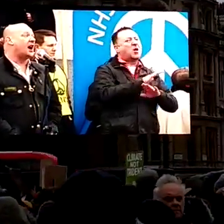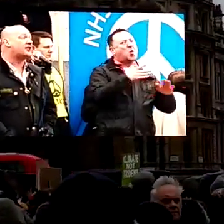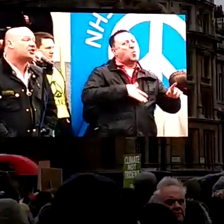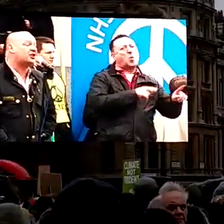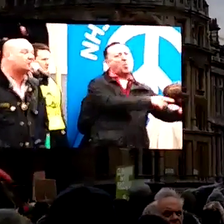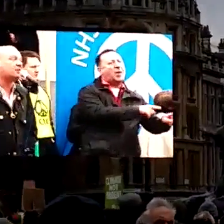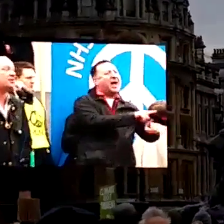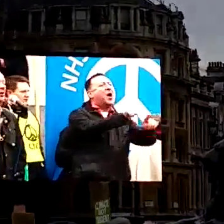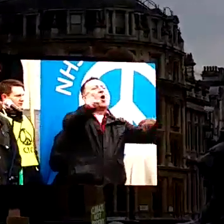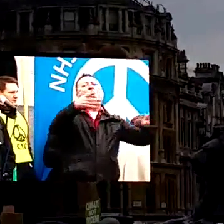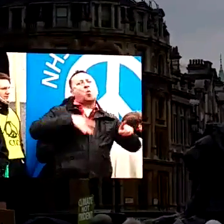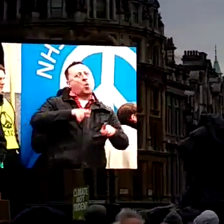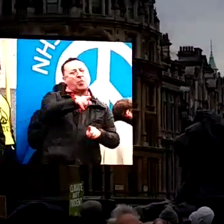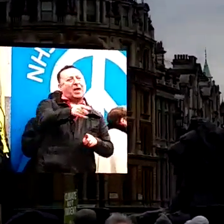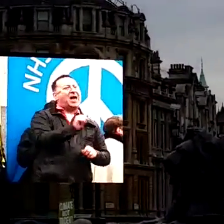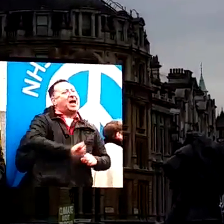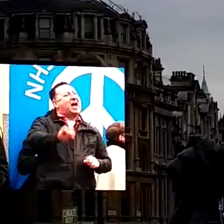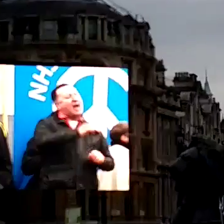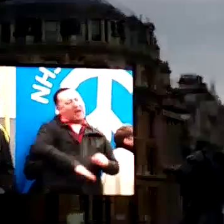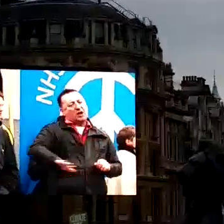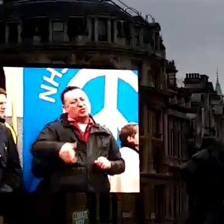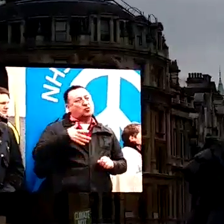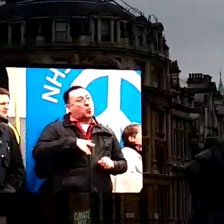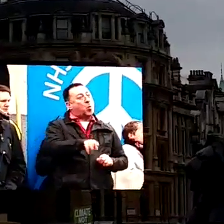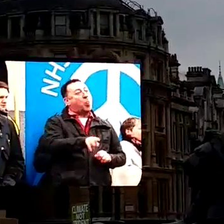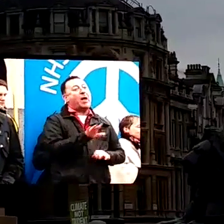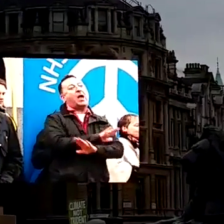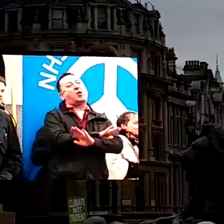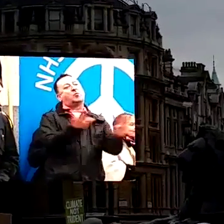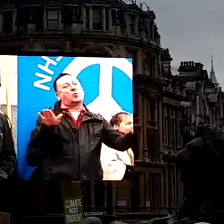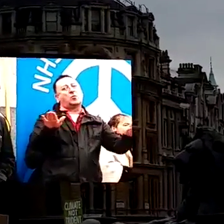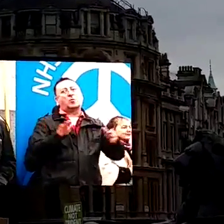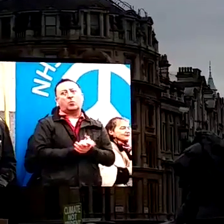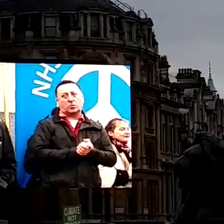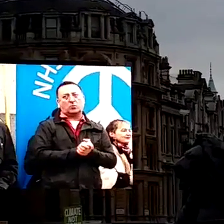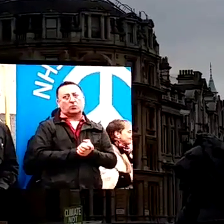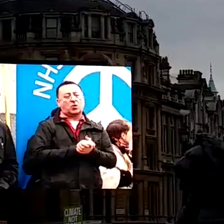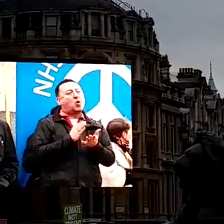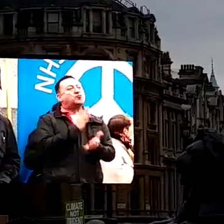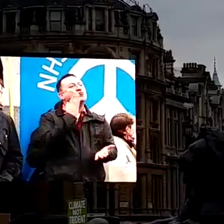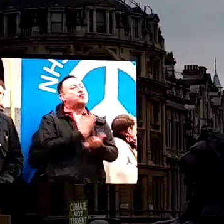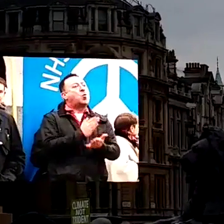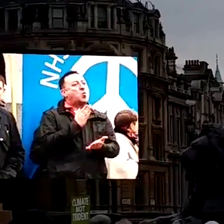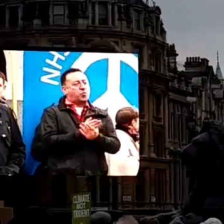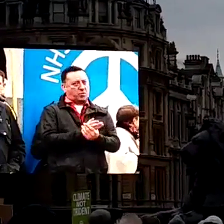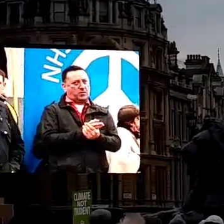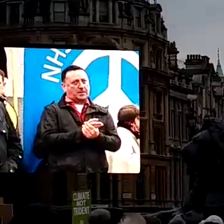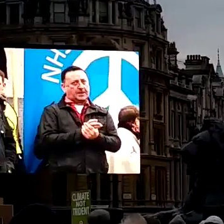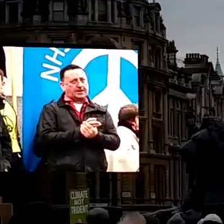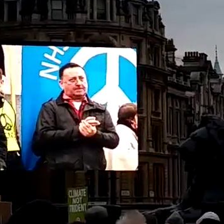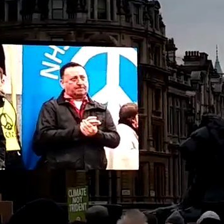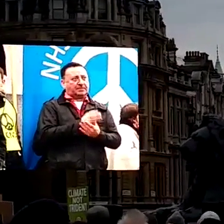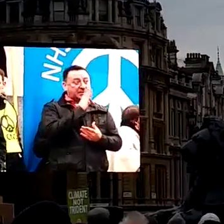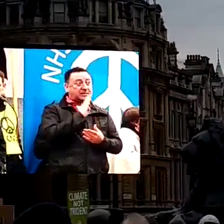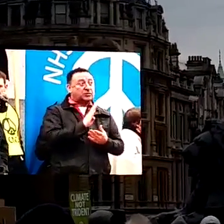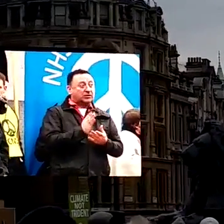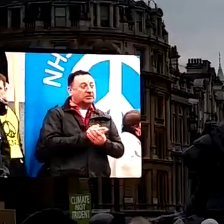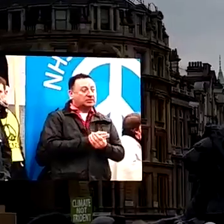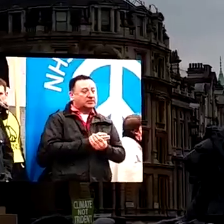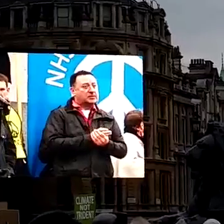want that. Our children don't want that. The truth is, and to be serious for a